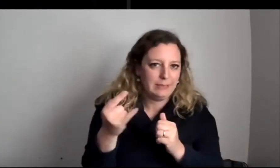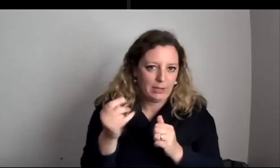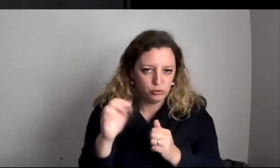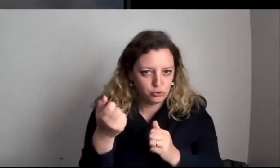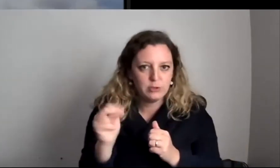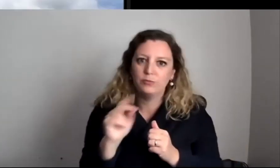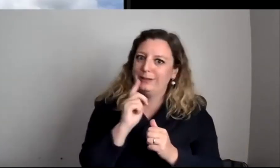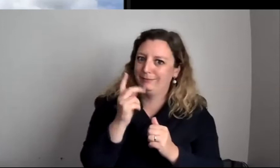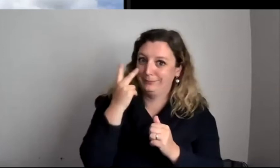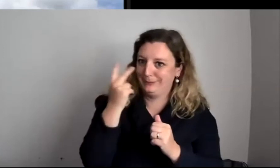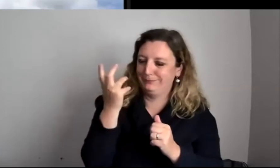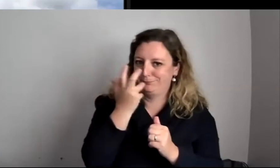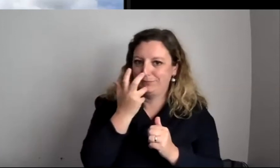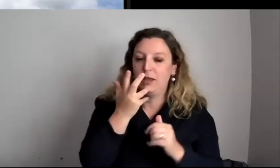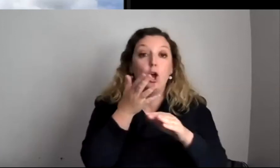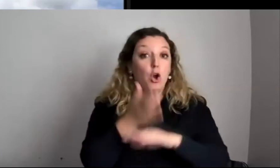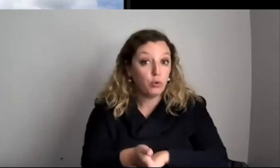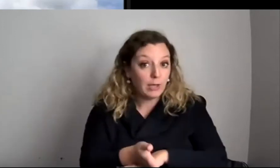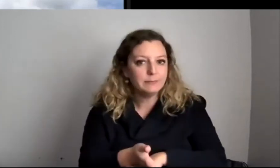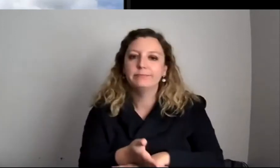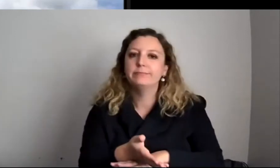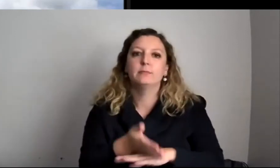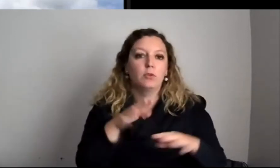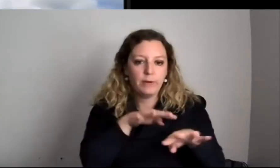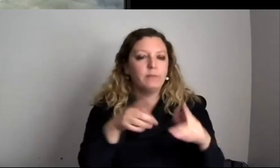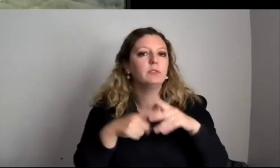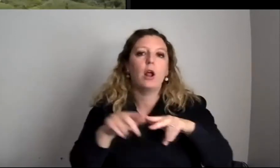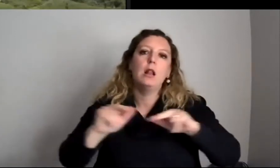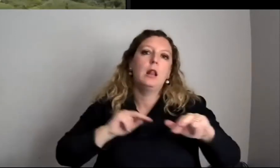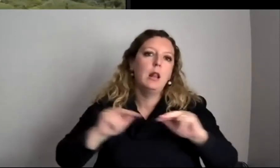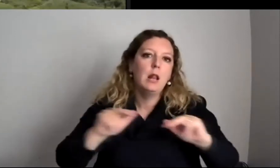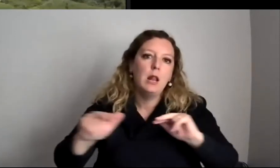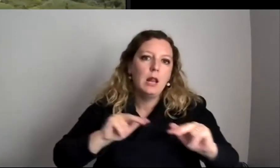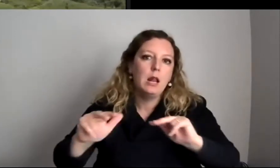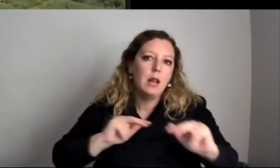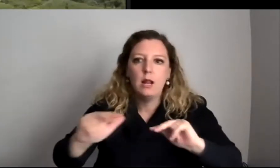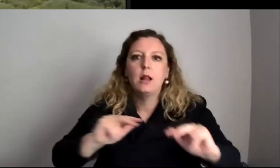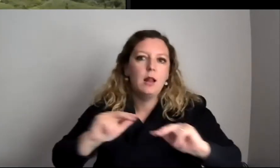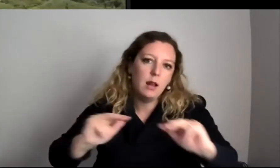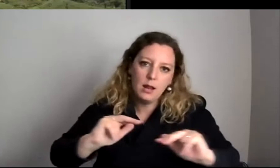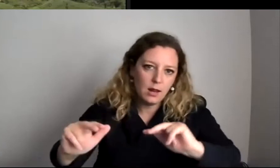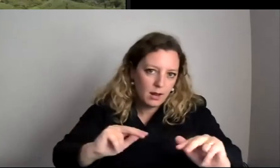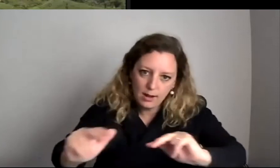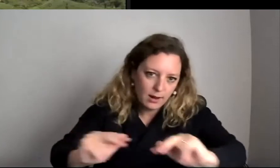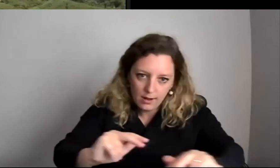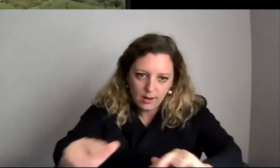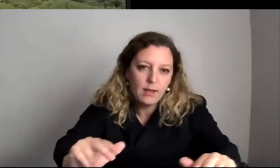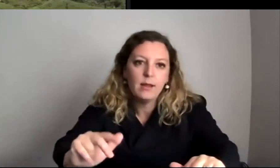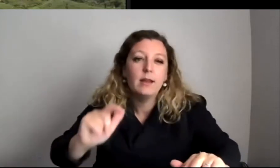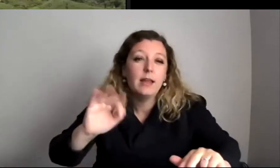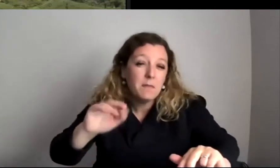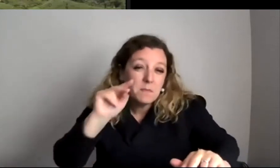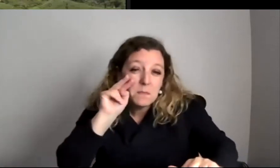see. And after crossing the river, we just start hiking. So you hike and you hike and you hike, and you can, if you squint